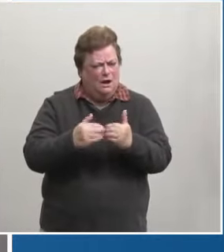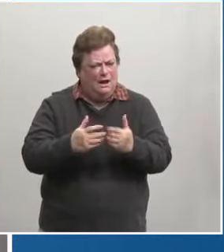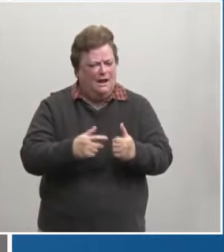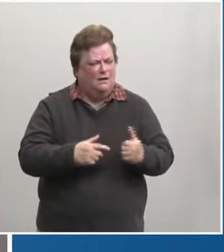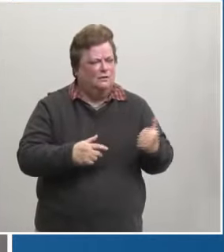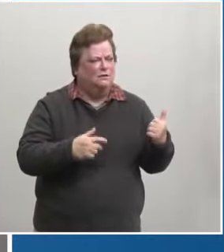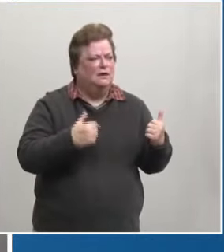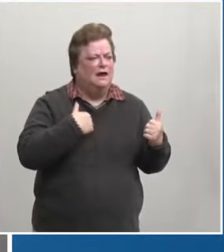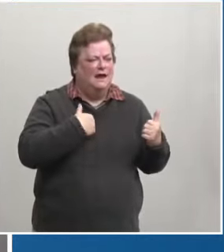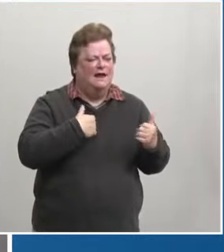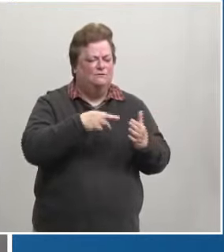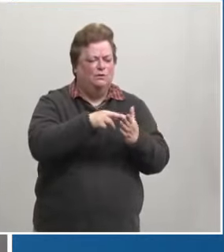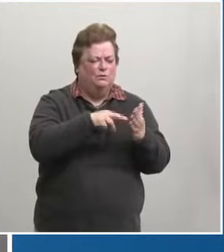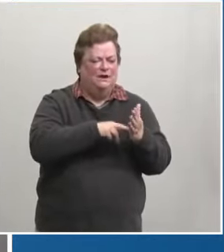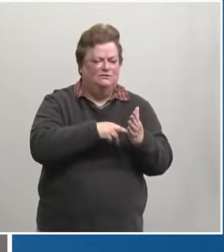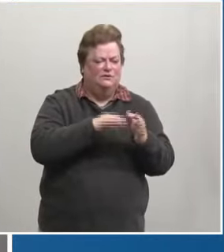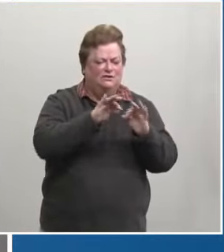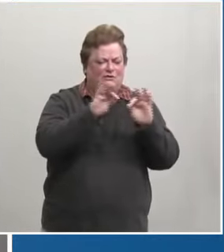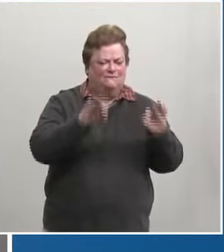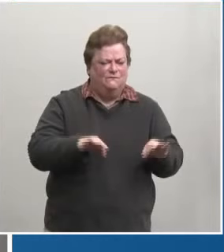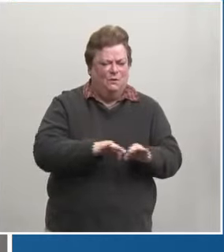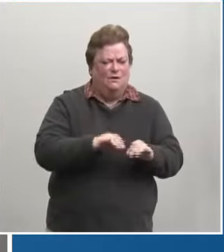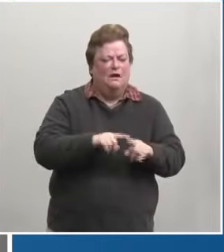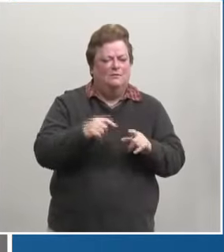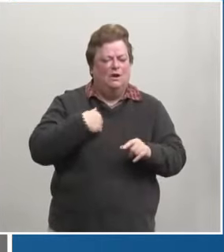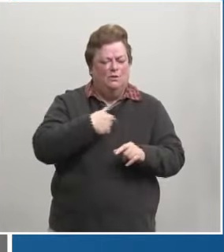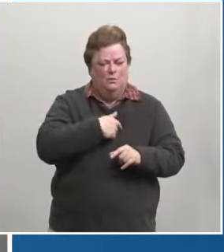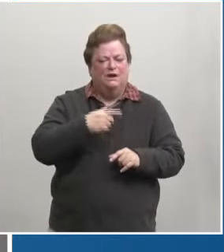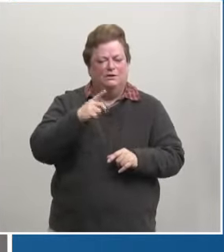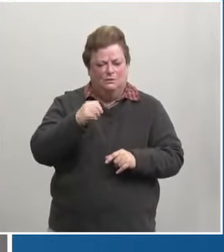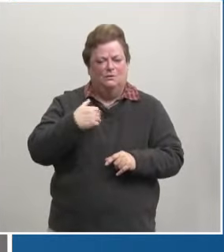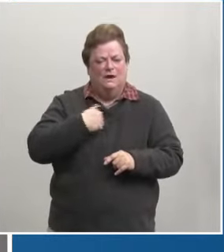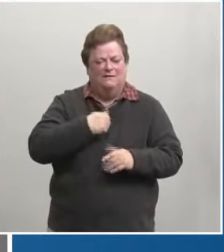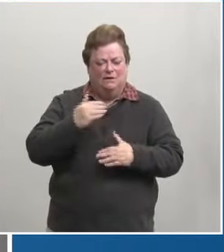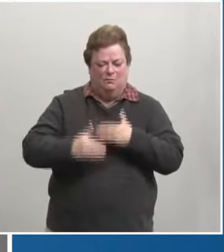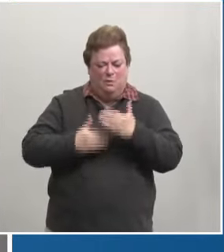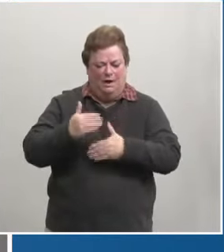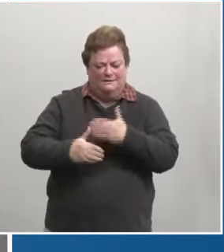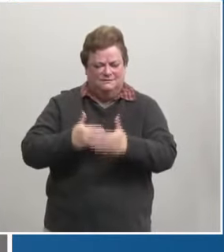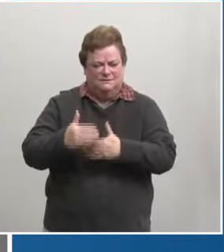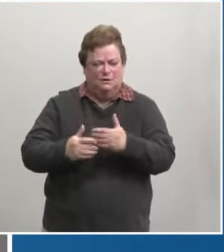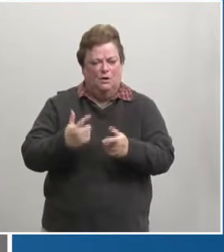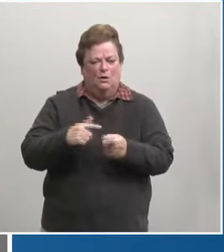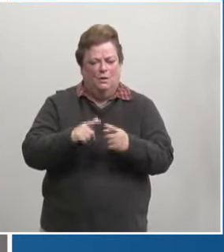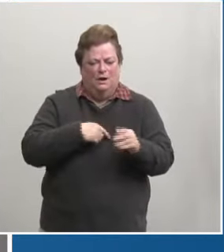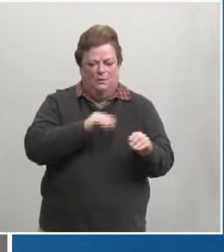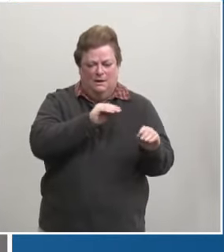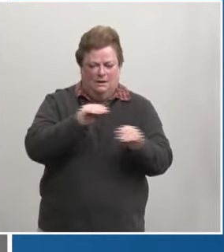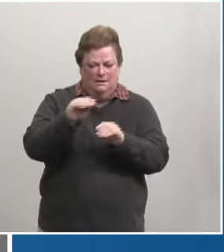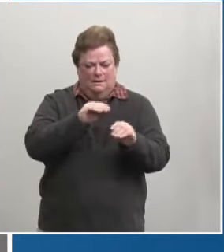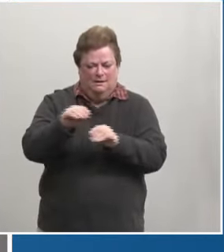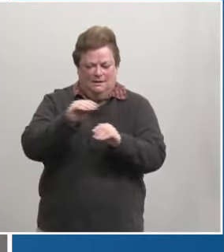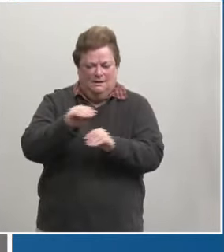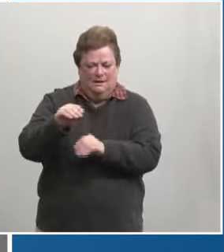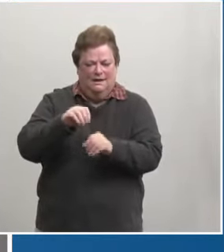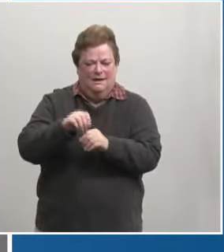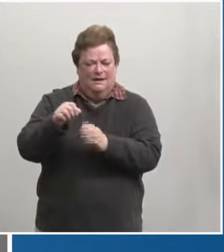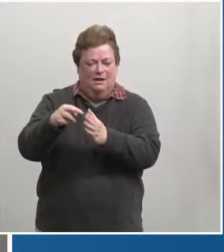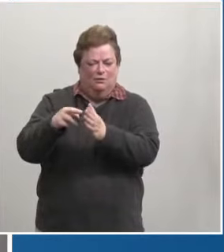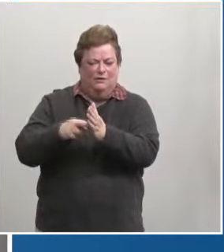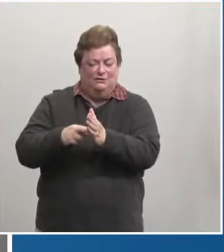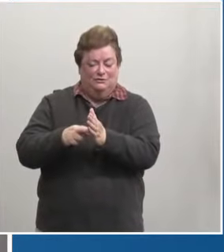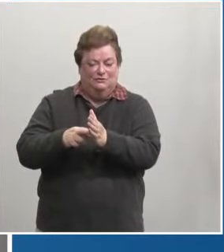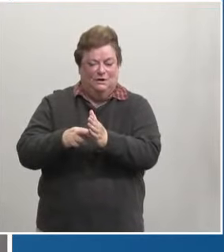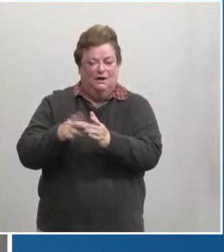there's the registration form, but we actually have a process where this is actually entered into a registry. So we